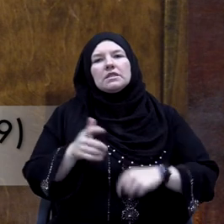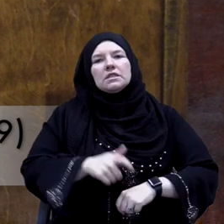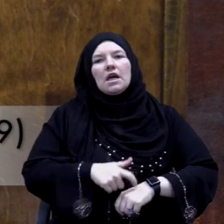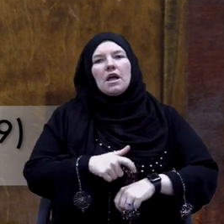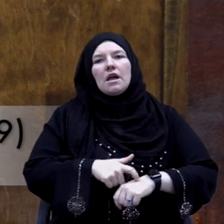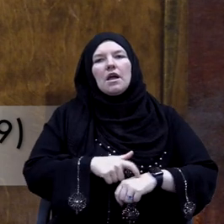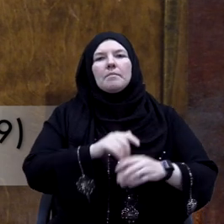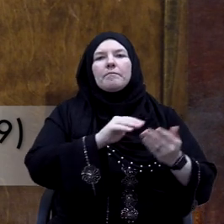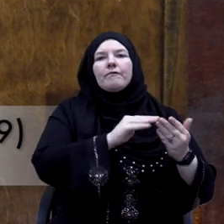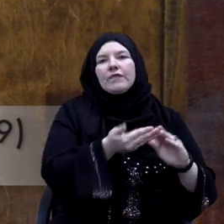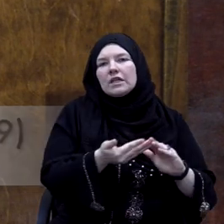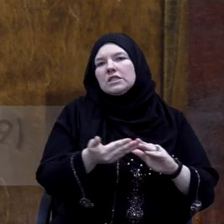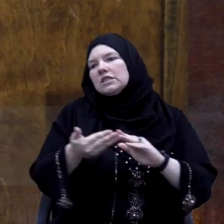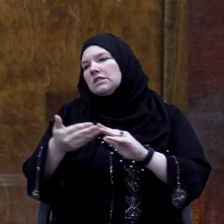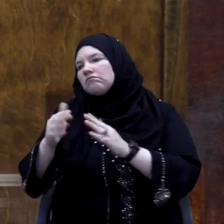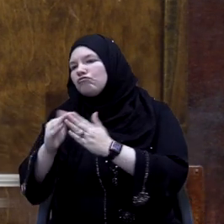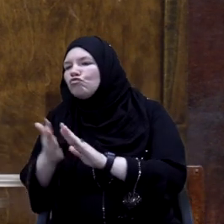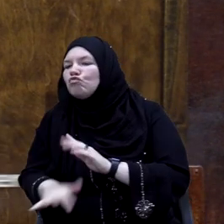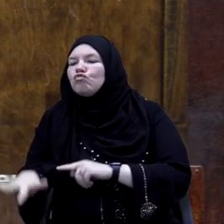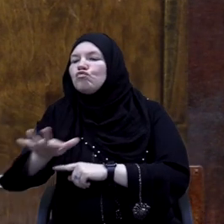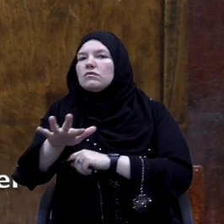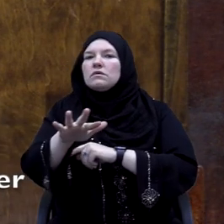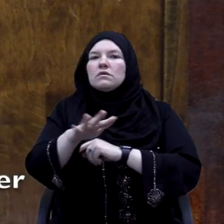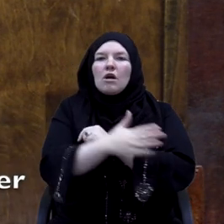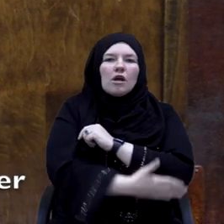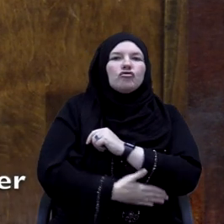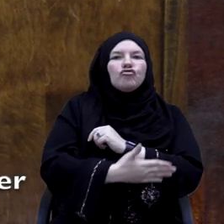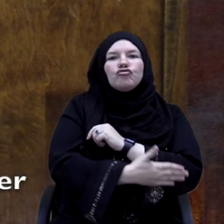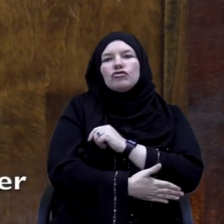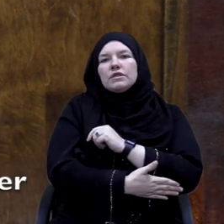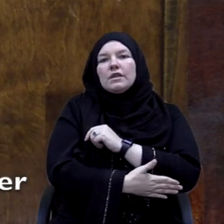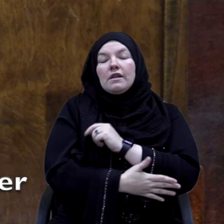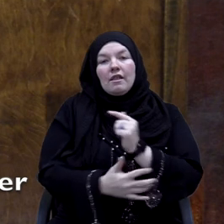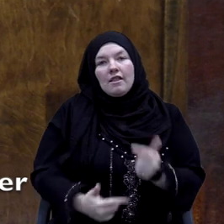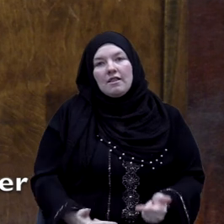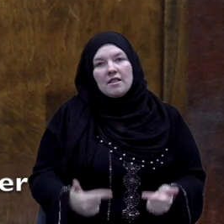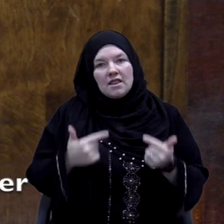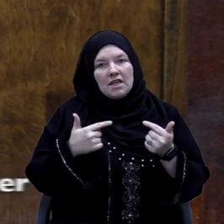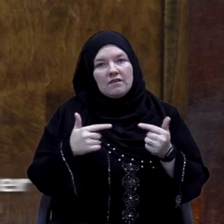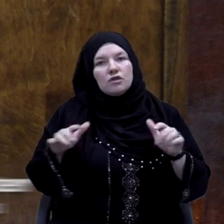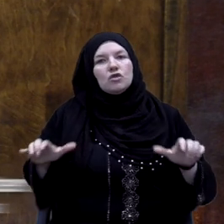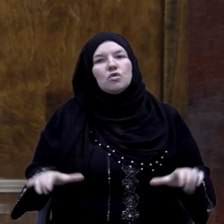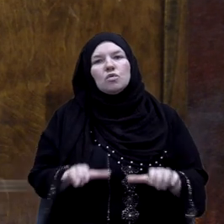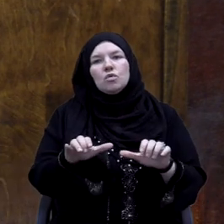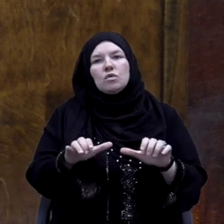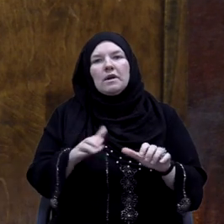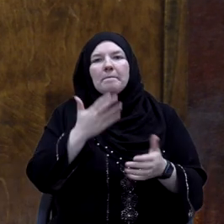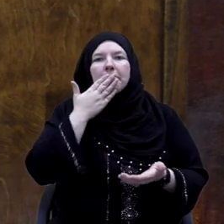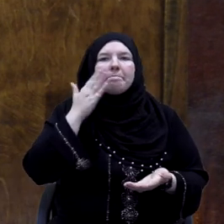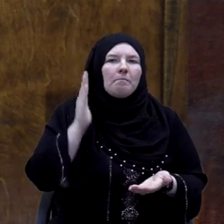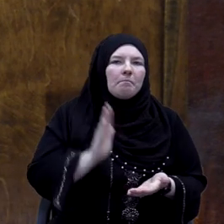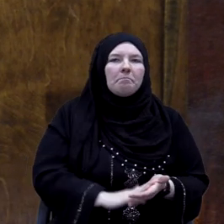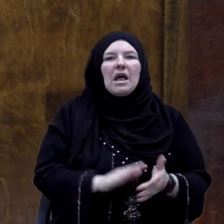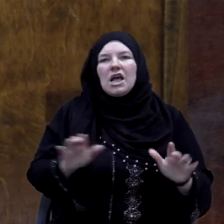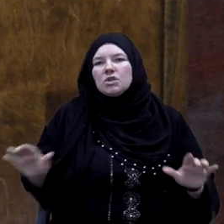How many times a village, a town, a country, a nation lived doing nothing but